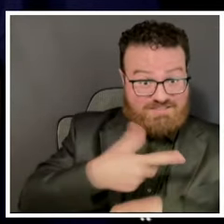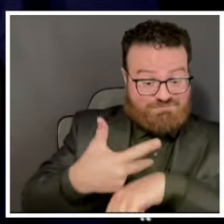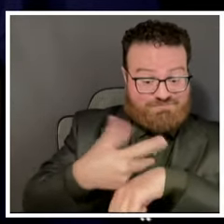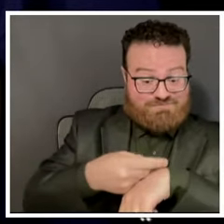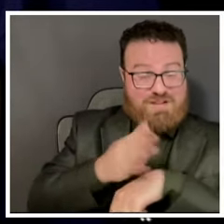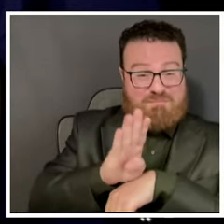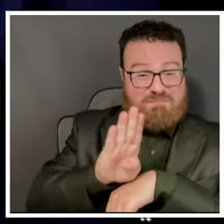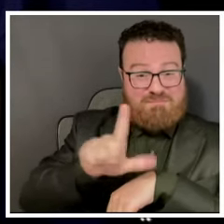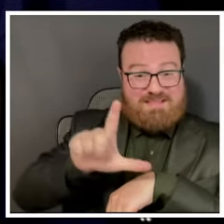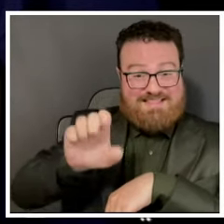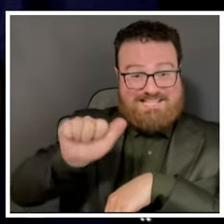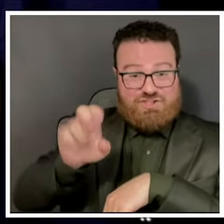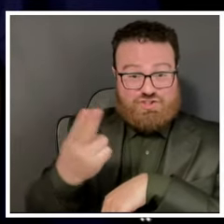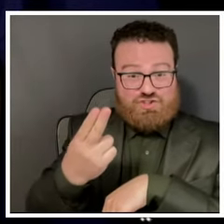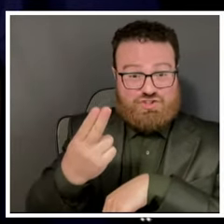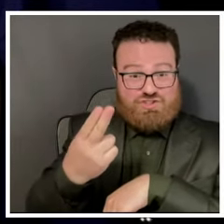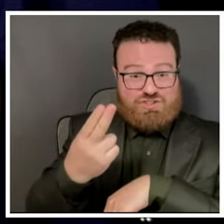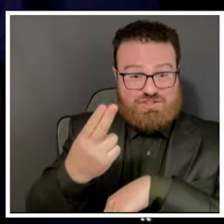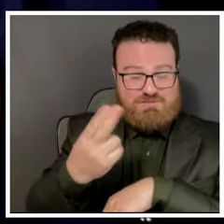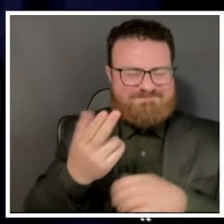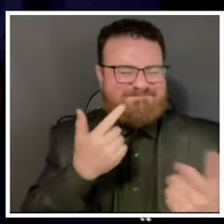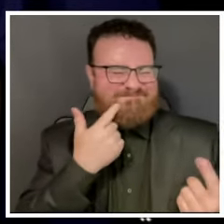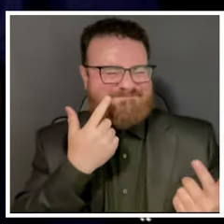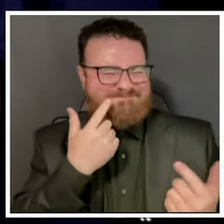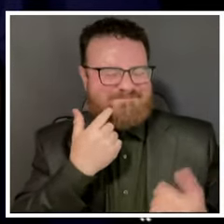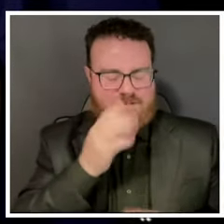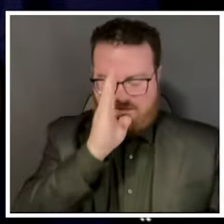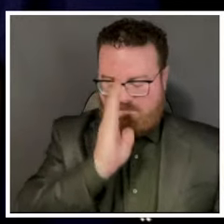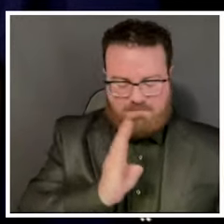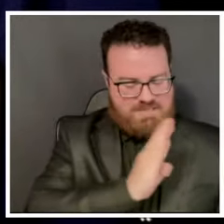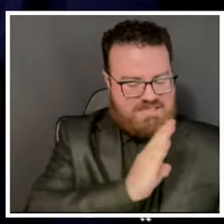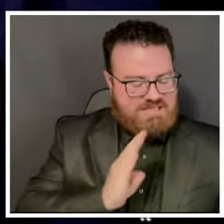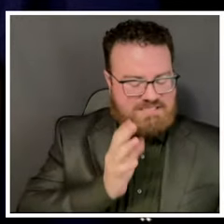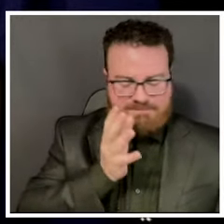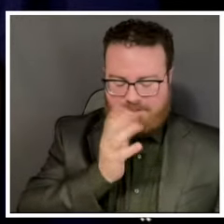Bless me, Father. Look.